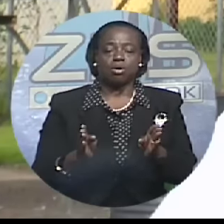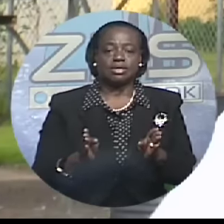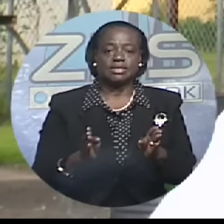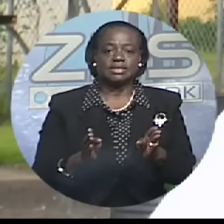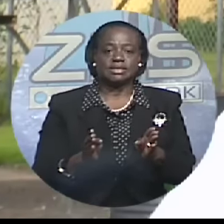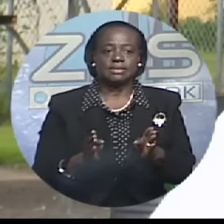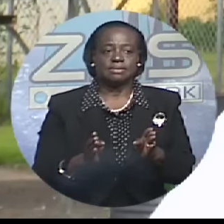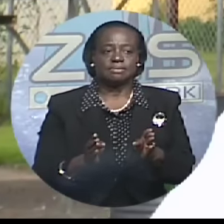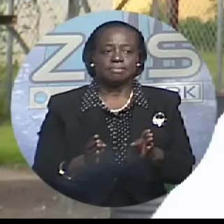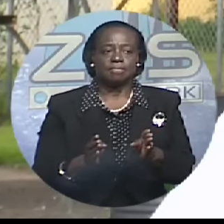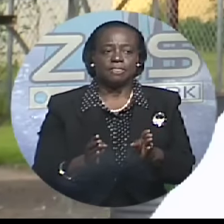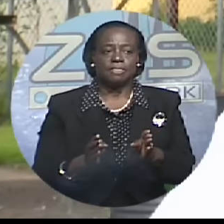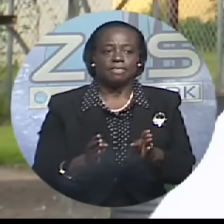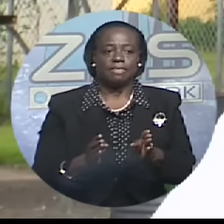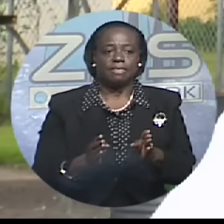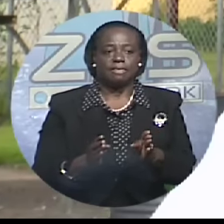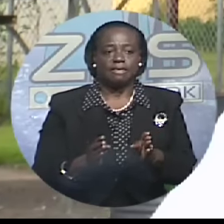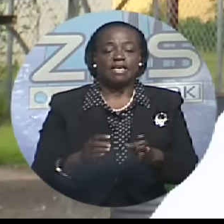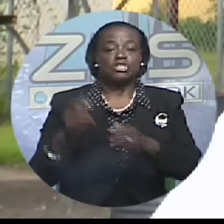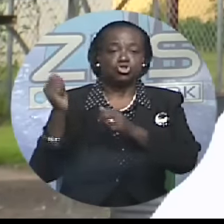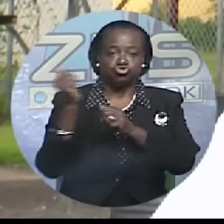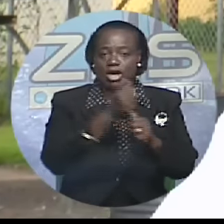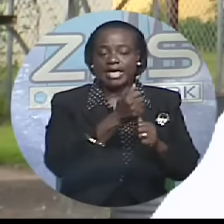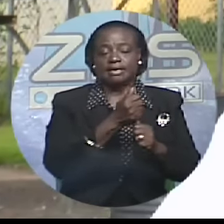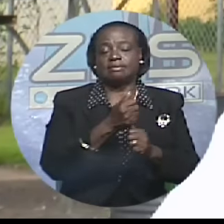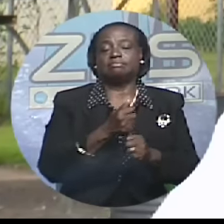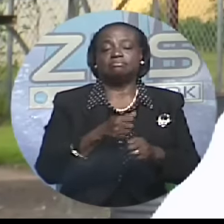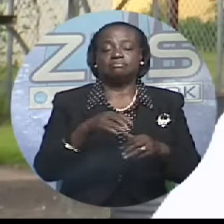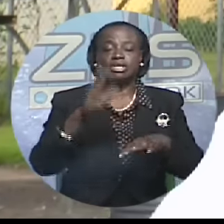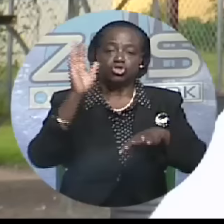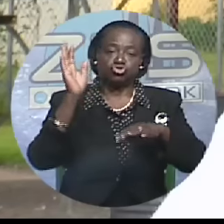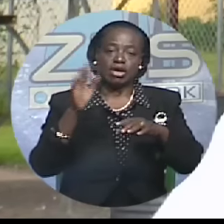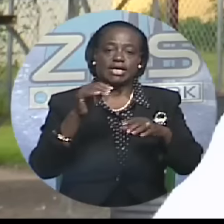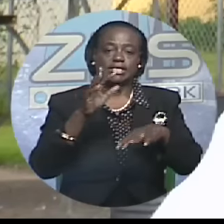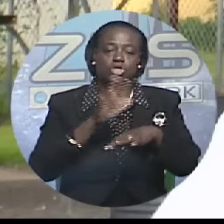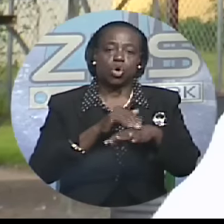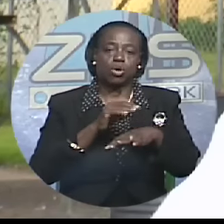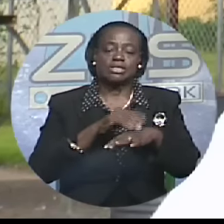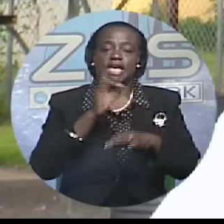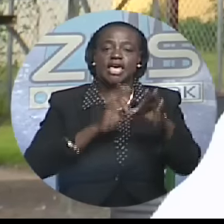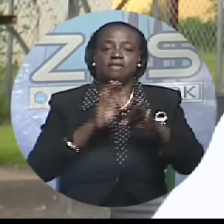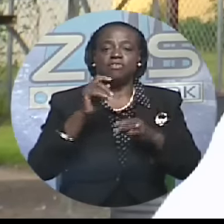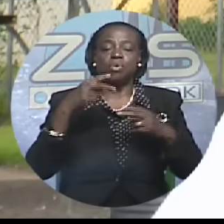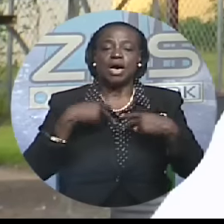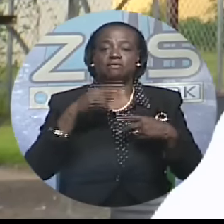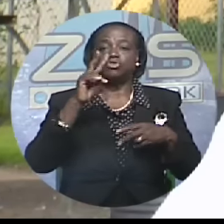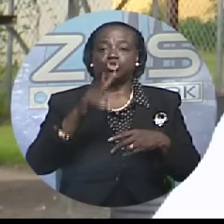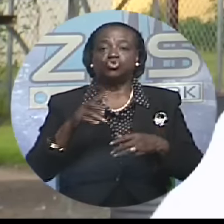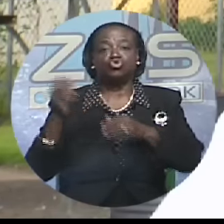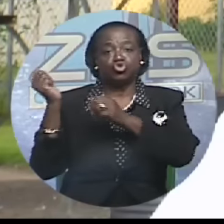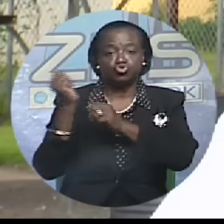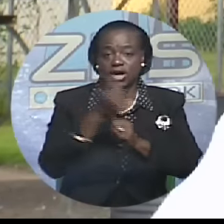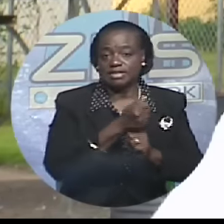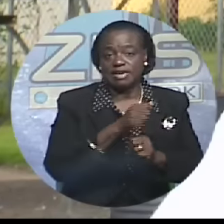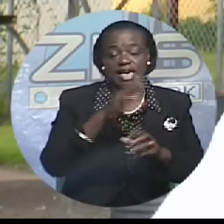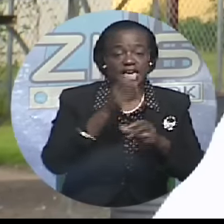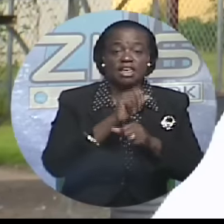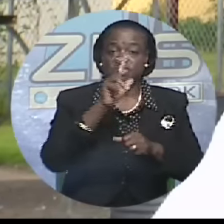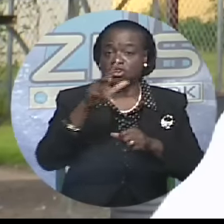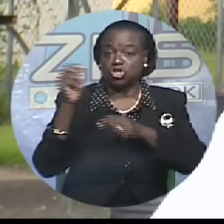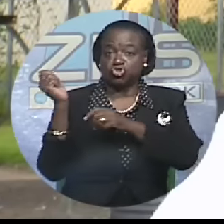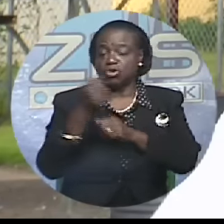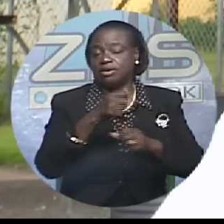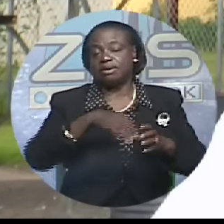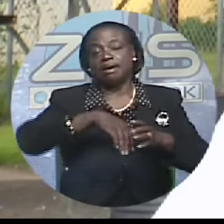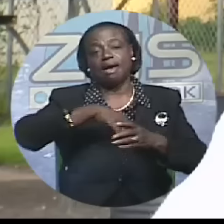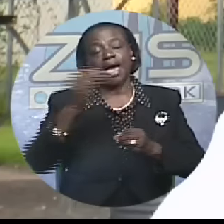pitcher's hand, and if you step out of that plan, a strike is called. All right, and if you have two strikes on, that means you get a third strike, you're out. And